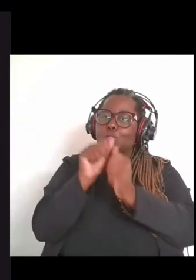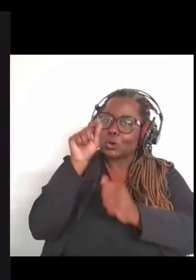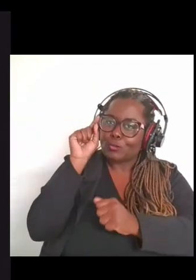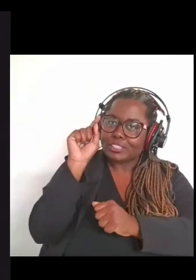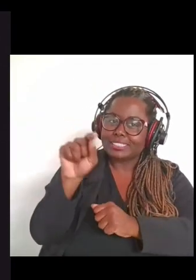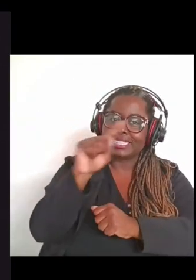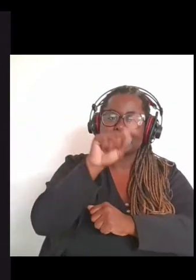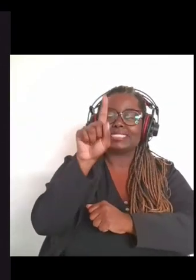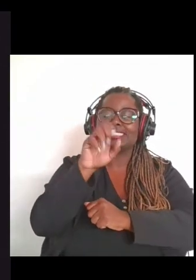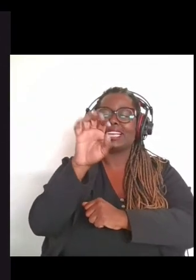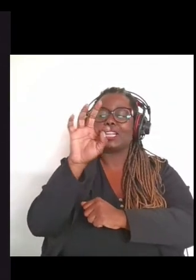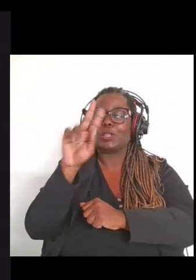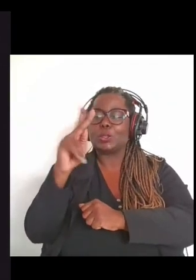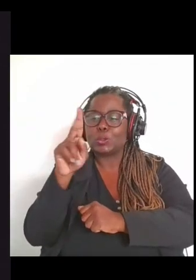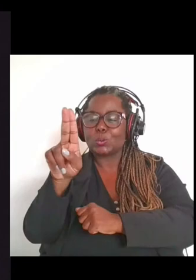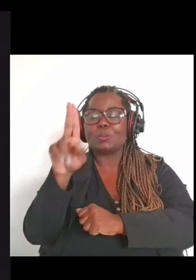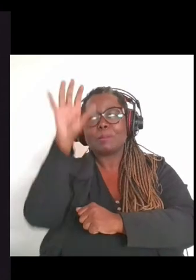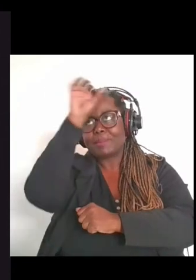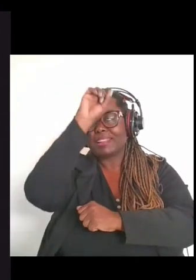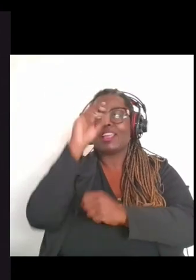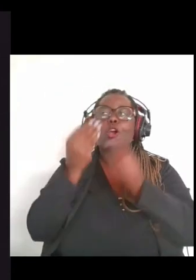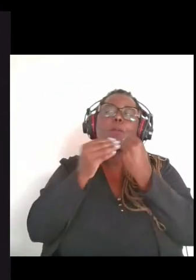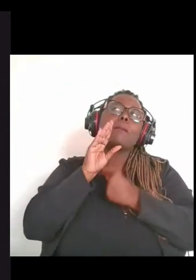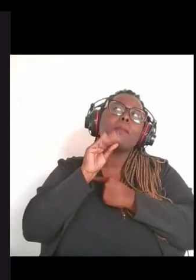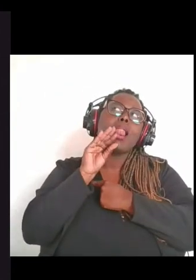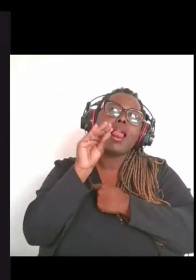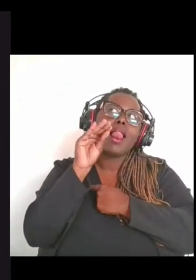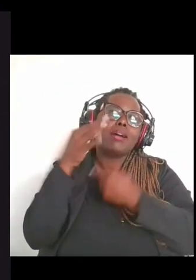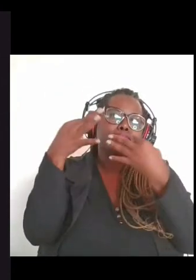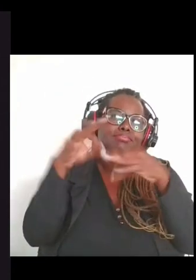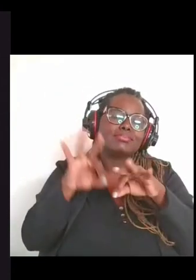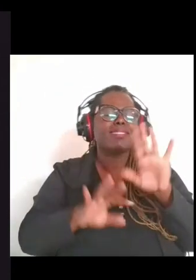next time next time yeah perfect